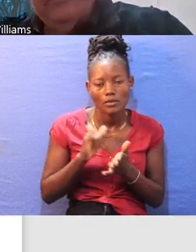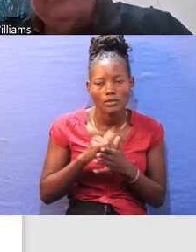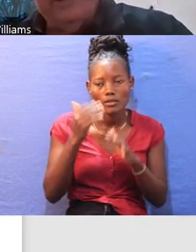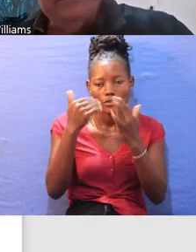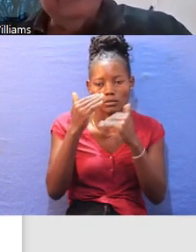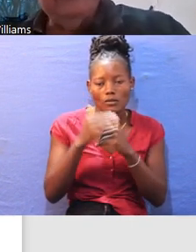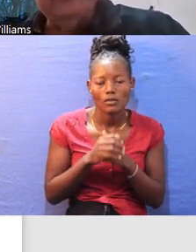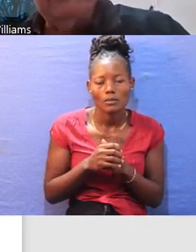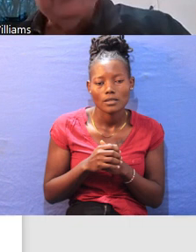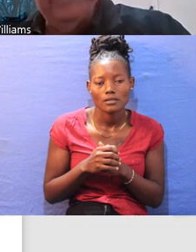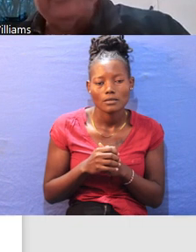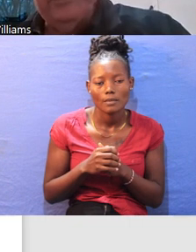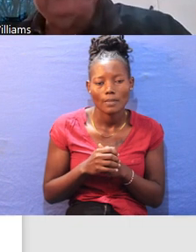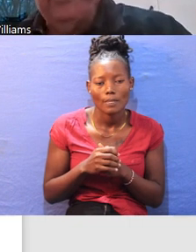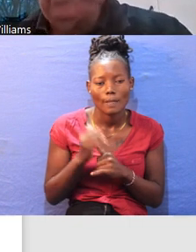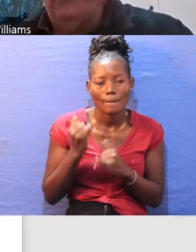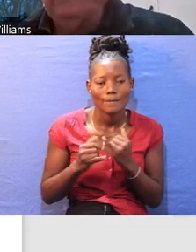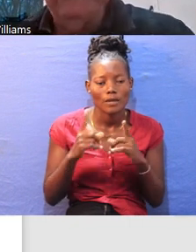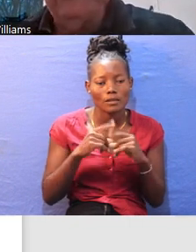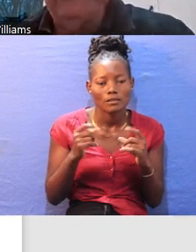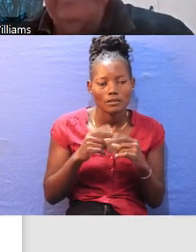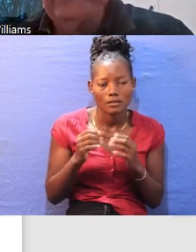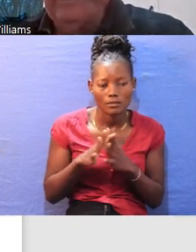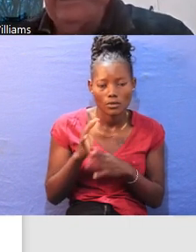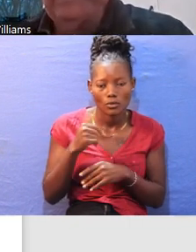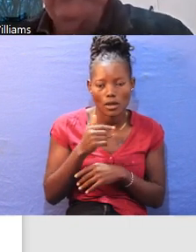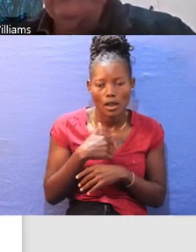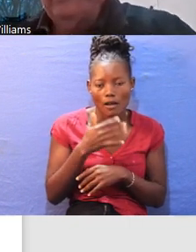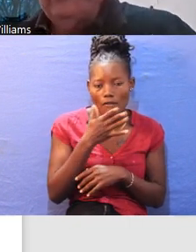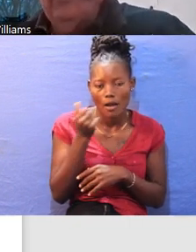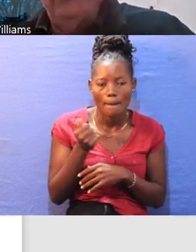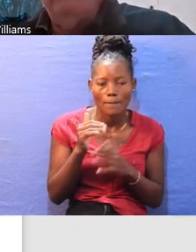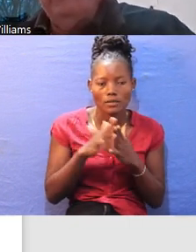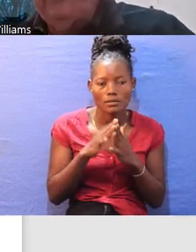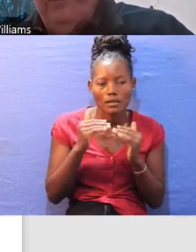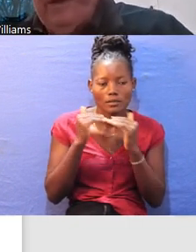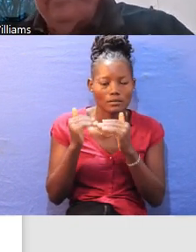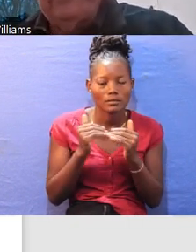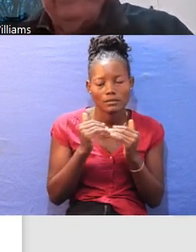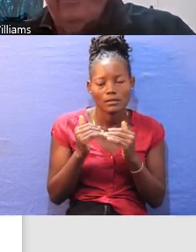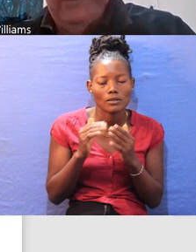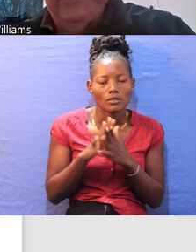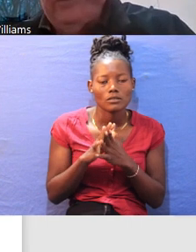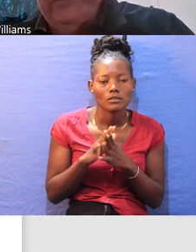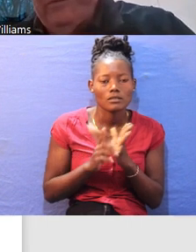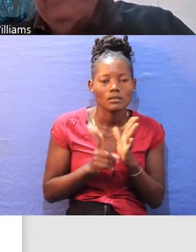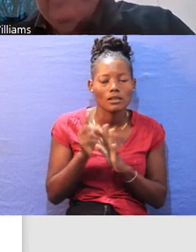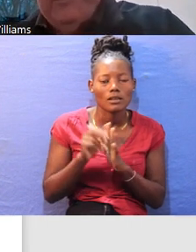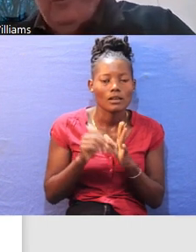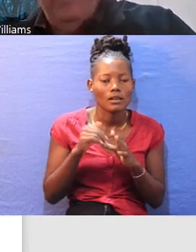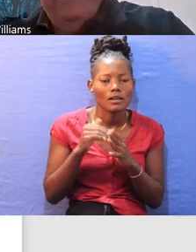My last statement is there's much better transfer at the lower levels of development than higher levels. So when Milton Williams raised